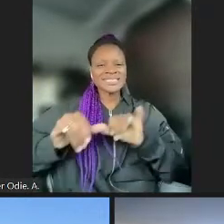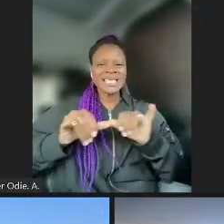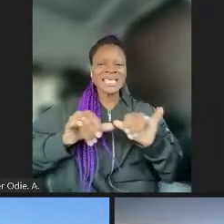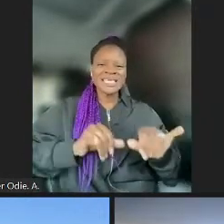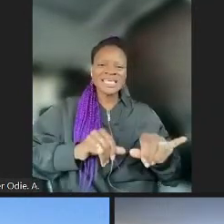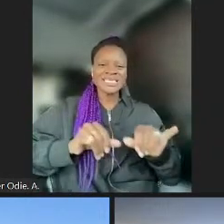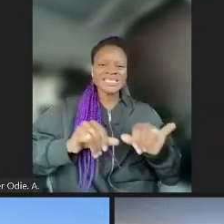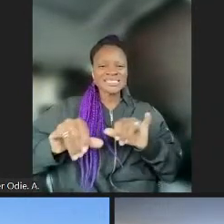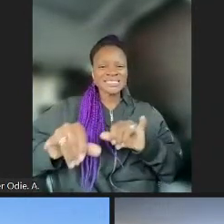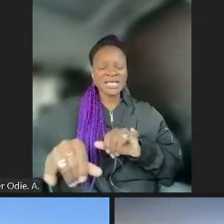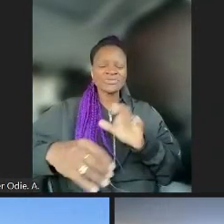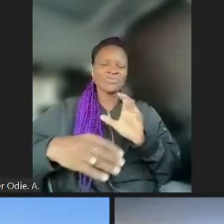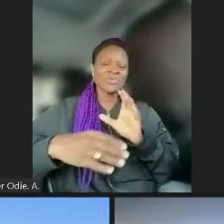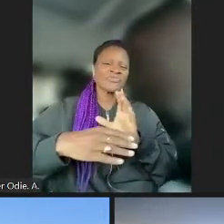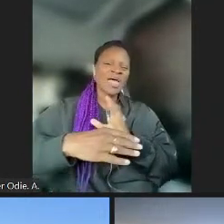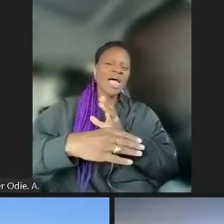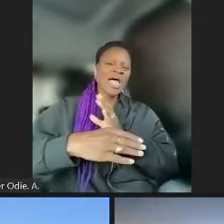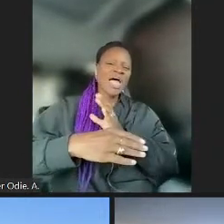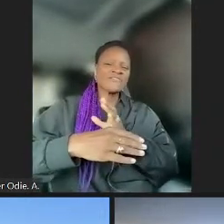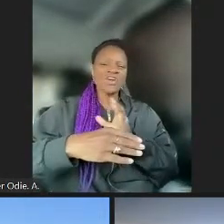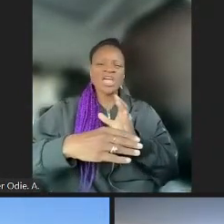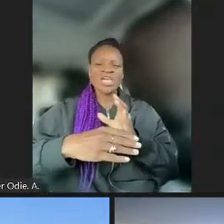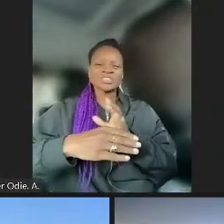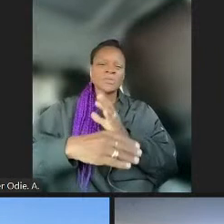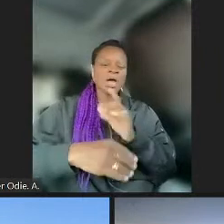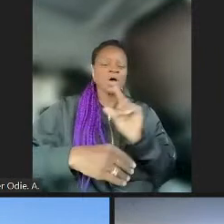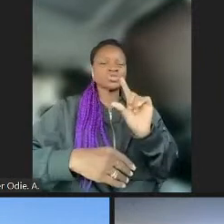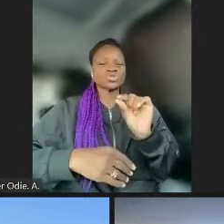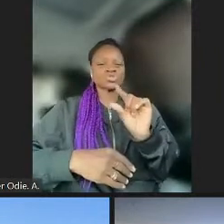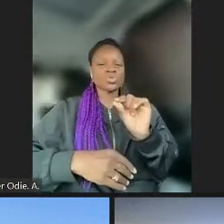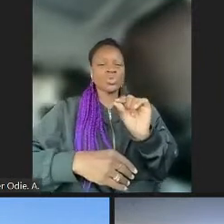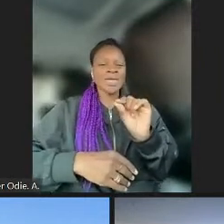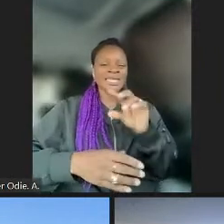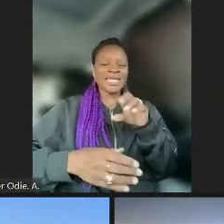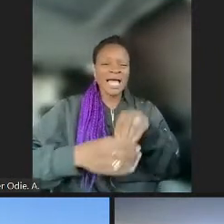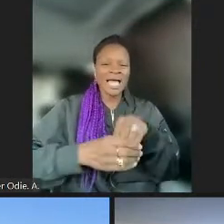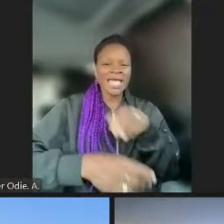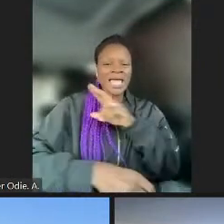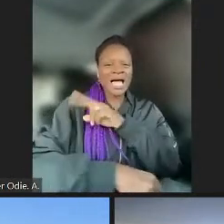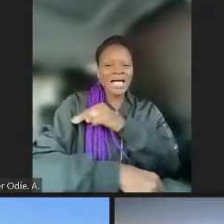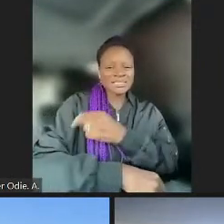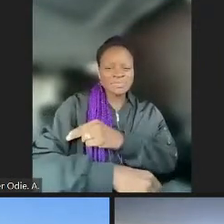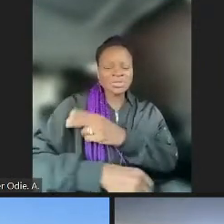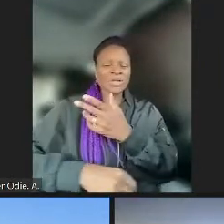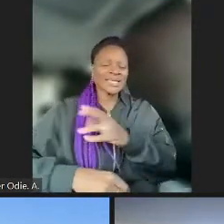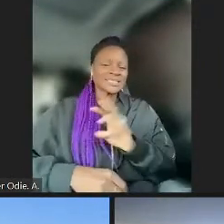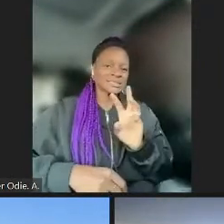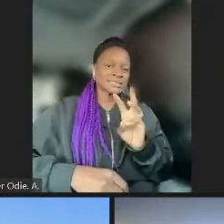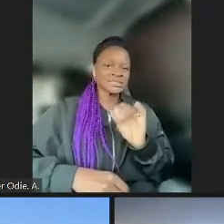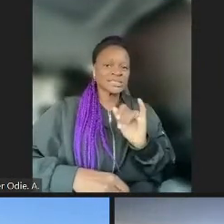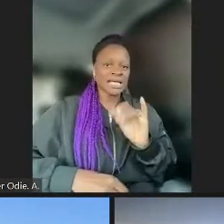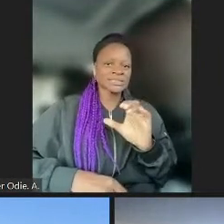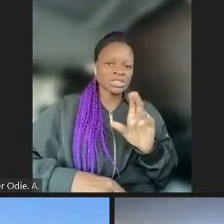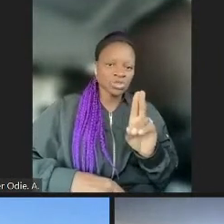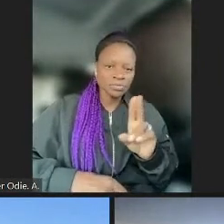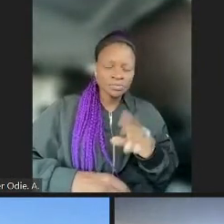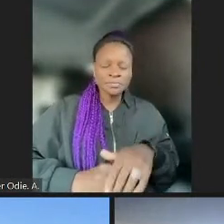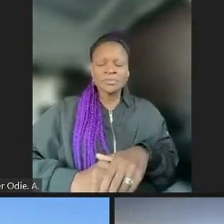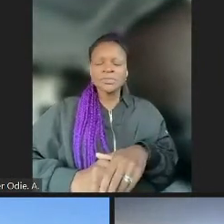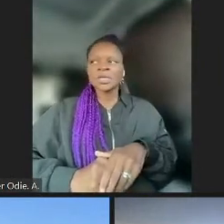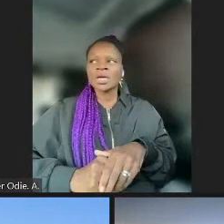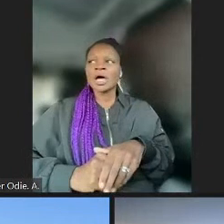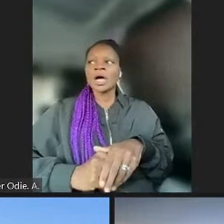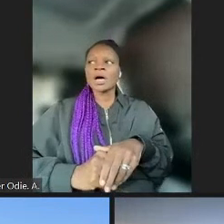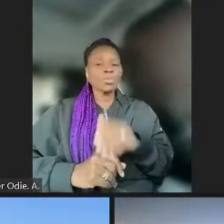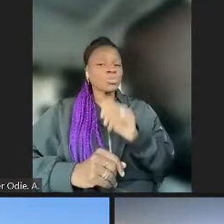an average about 20 hospitalized per day and about five people in the ICU. And so far, we aren't seeing